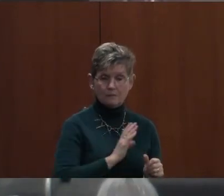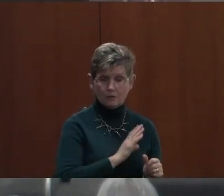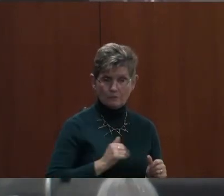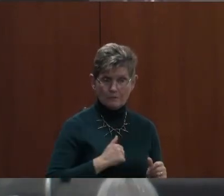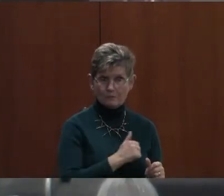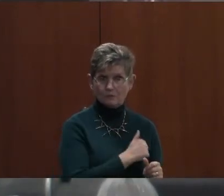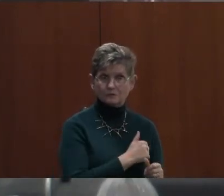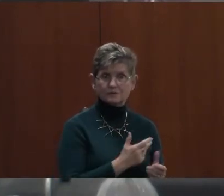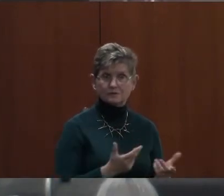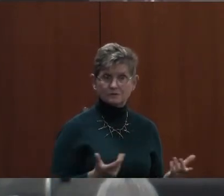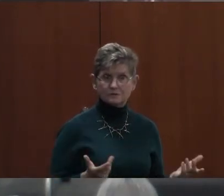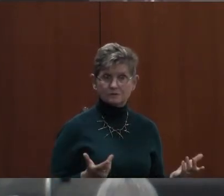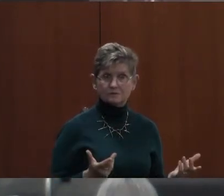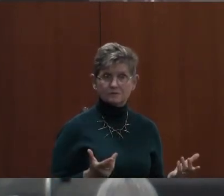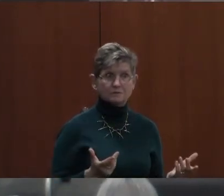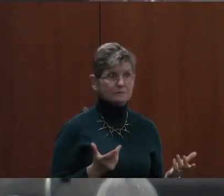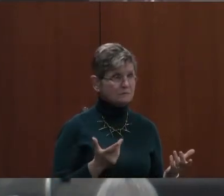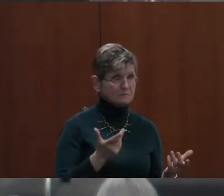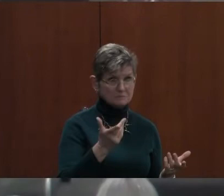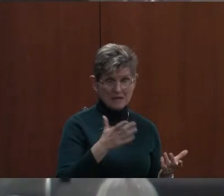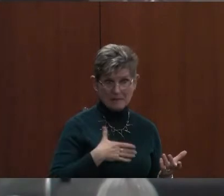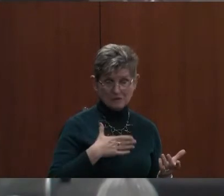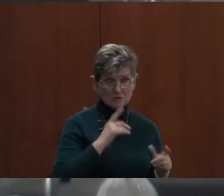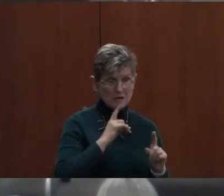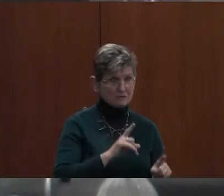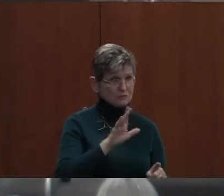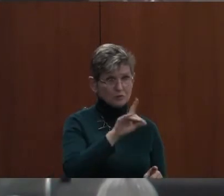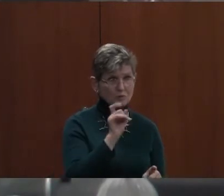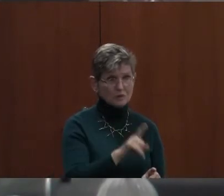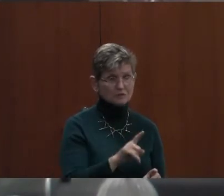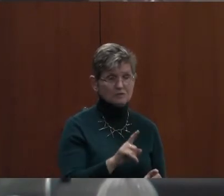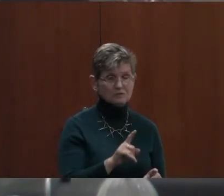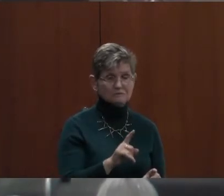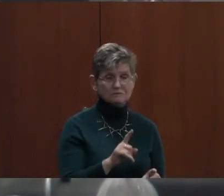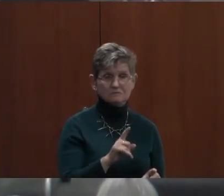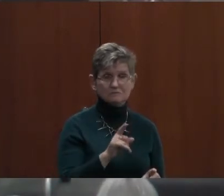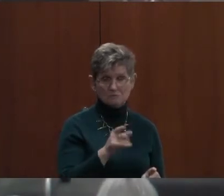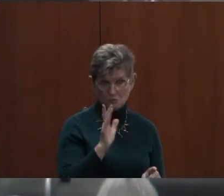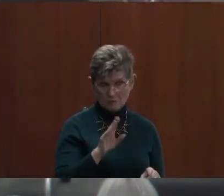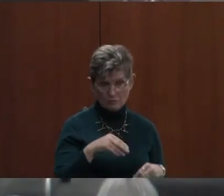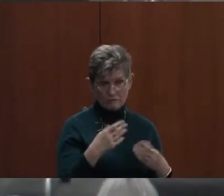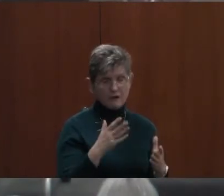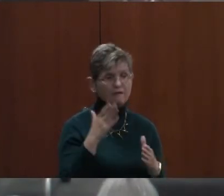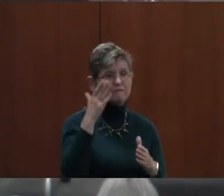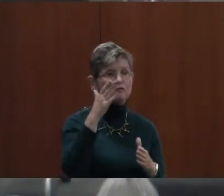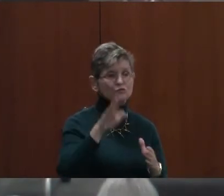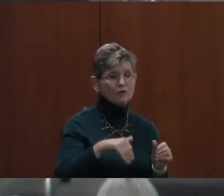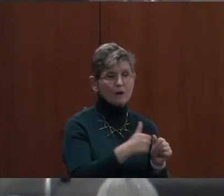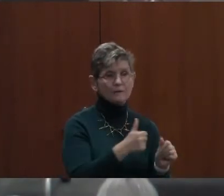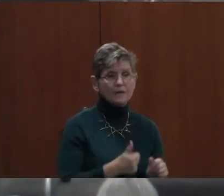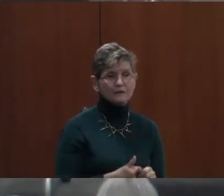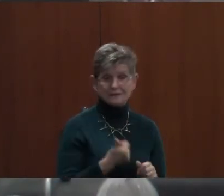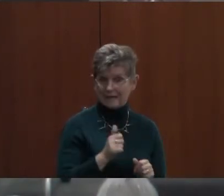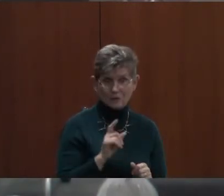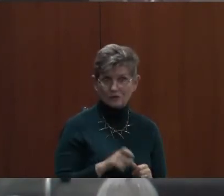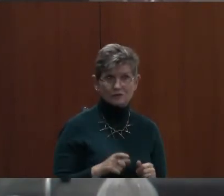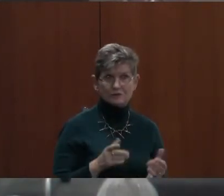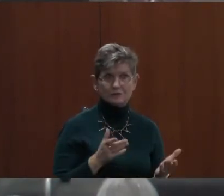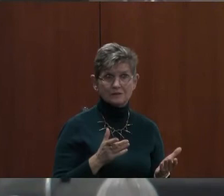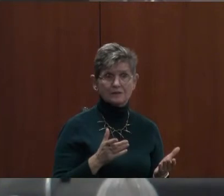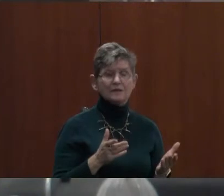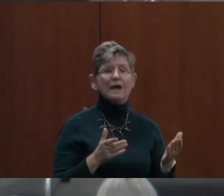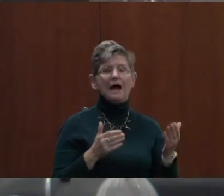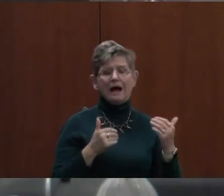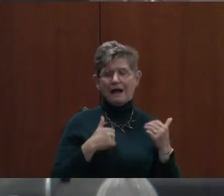according to policy, and we'll be glad to answer any questions and certainly provide future updates. Colleagues, questions? I just